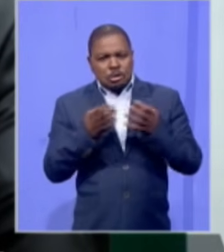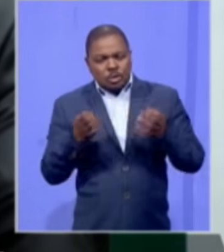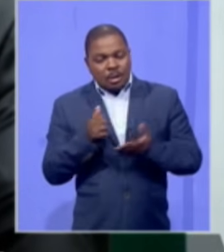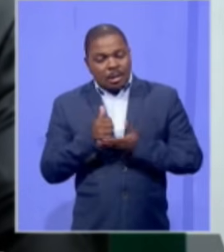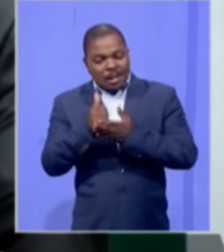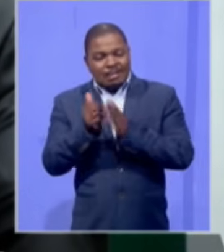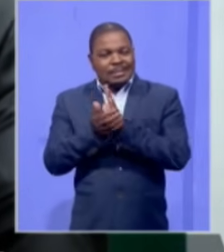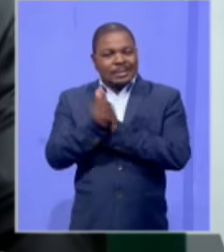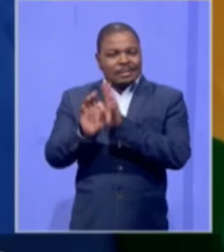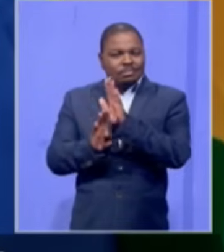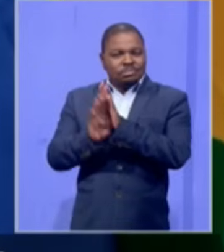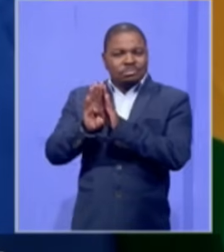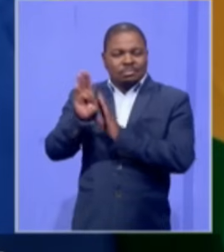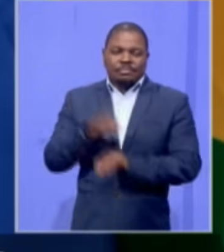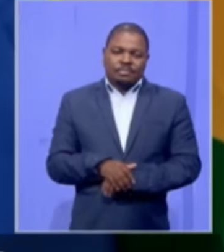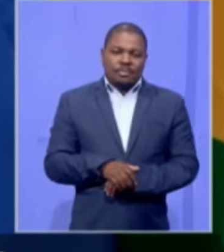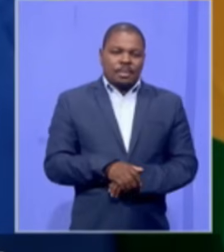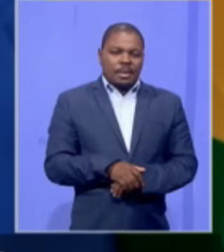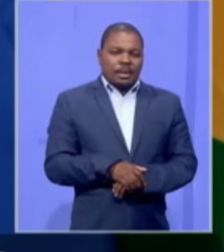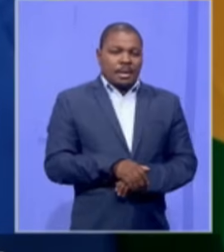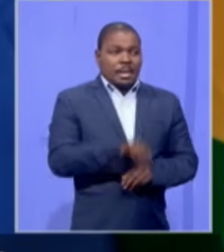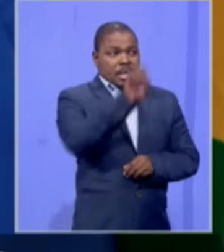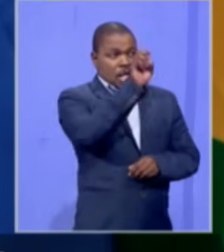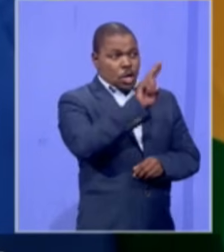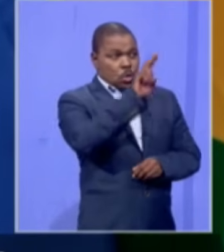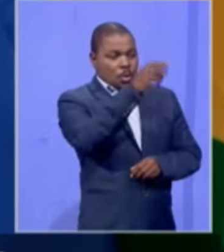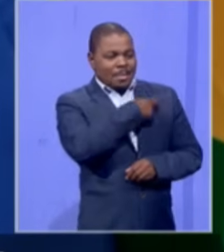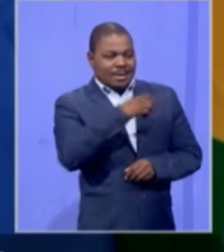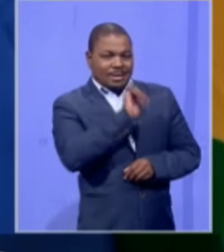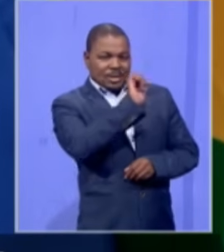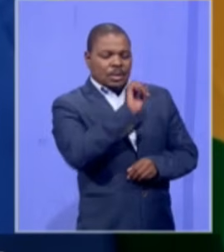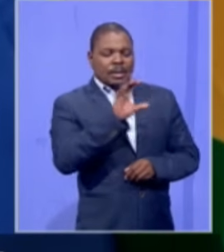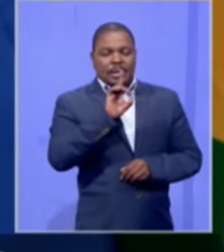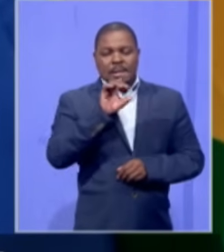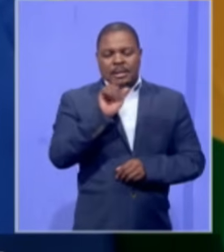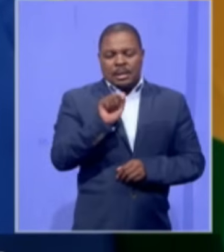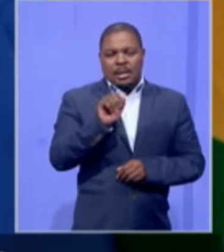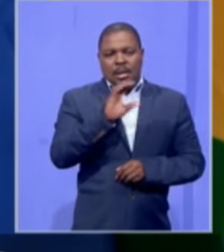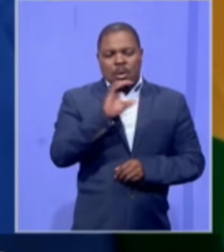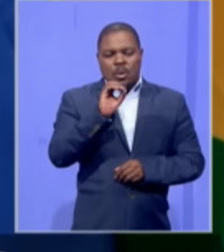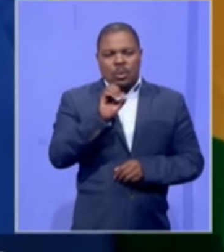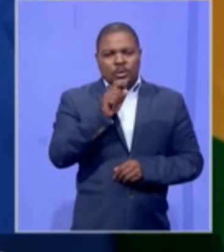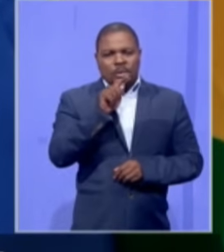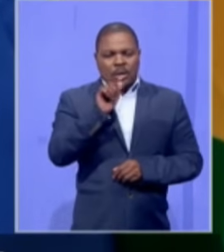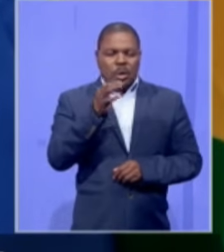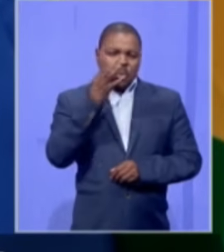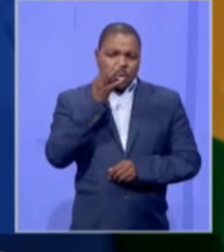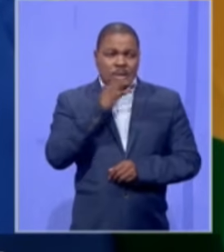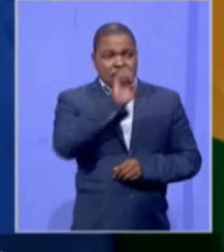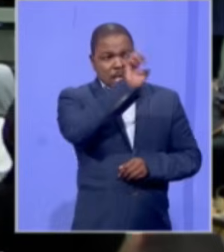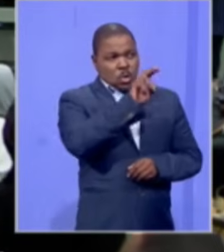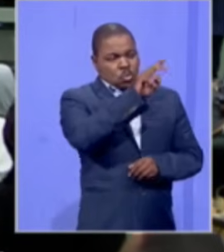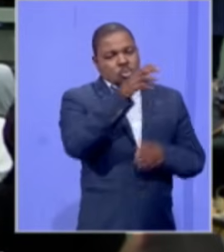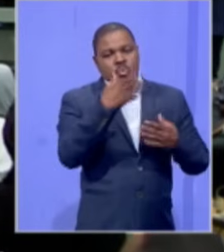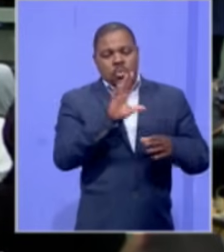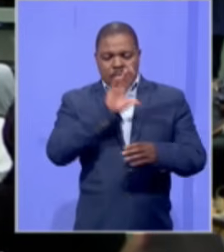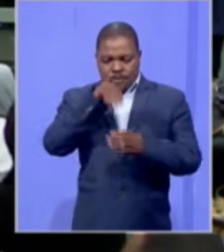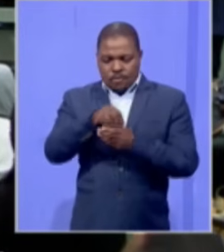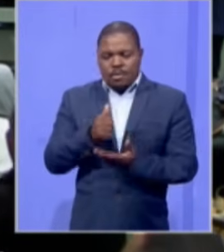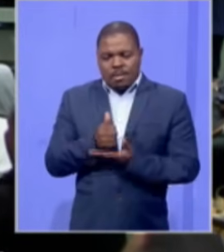skills development. Mopresidente wa lekgotla la EU Antonio da Costa o hatelletse tshehetso ya EU e tlang ho ba le yona sebokeng